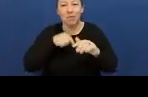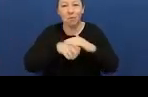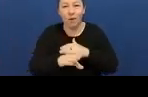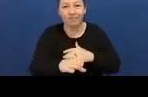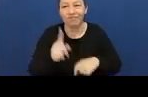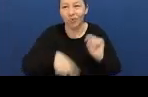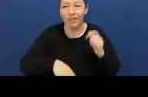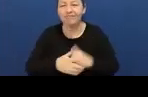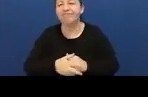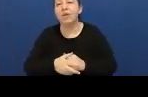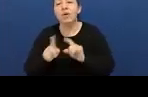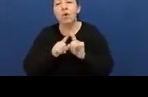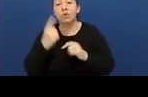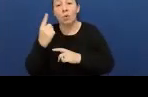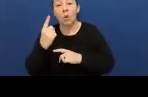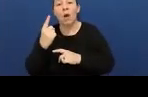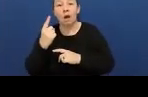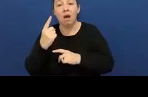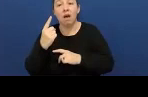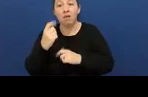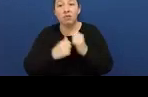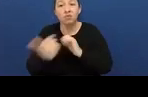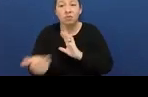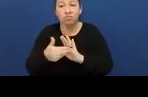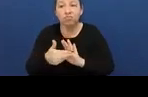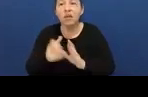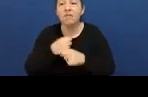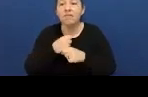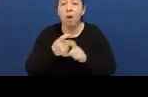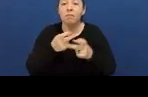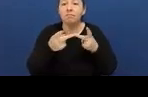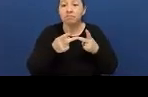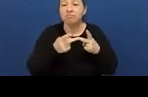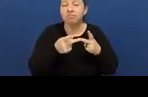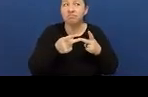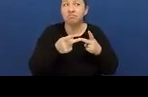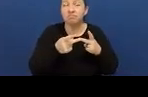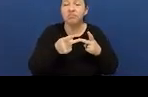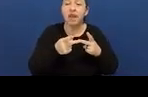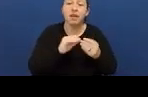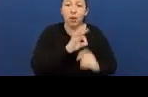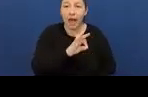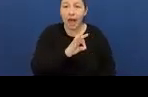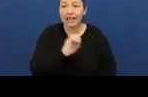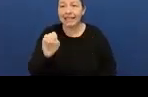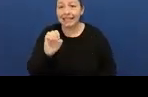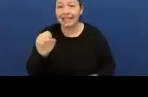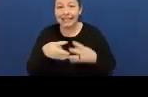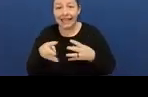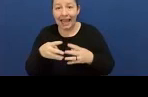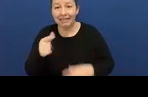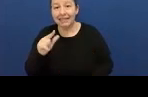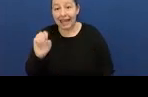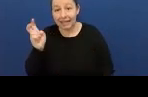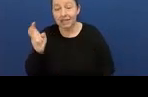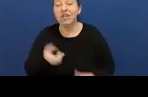Additionally, there was one reconstruction made of Site 9's East Gate in 2008, showing how it might actually protect